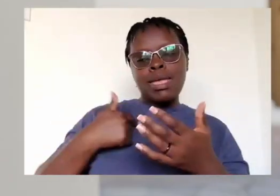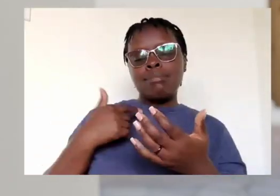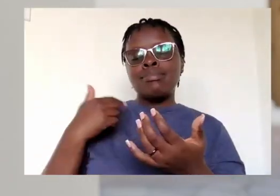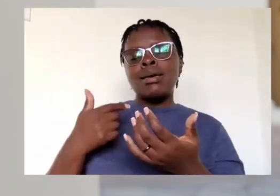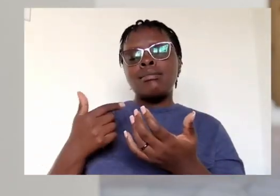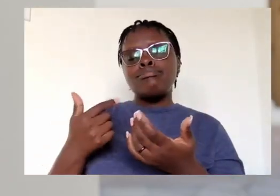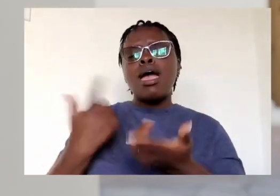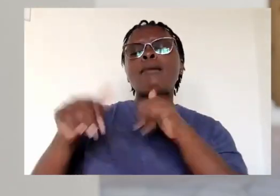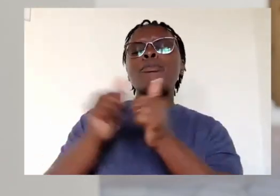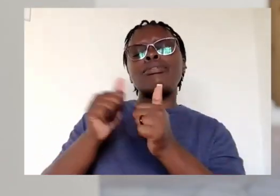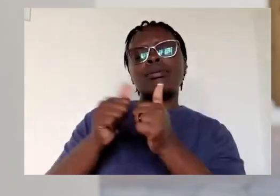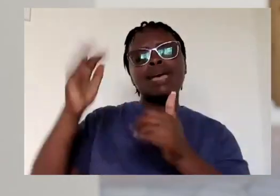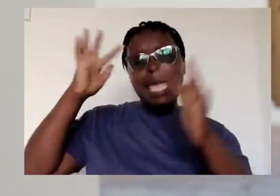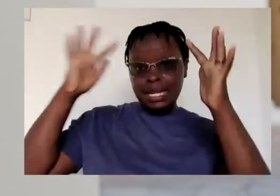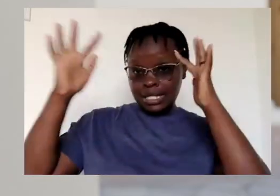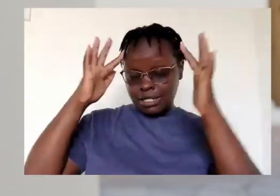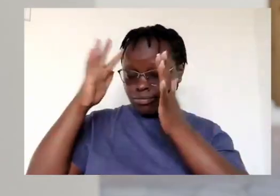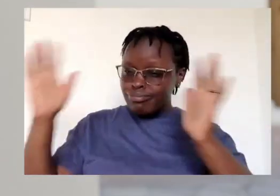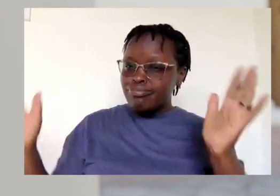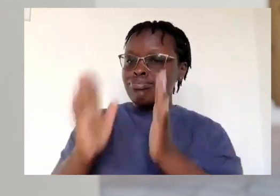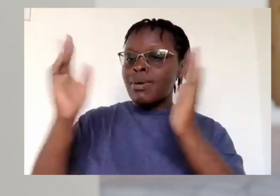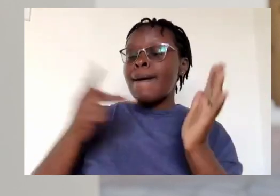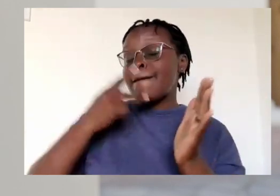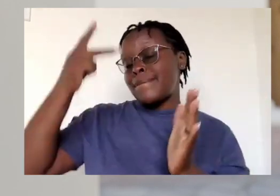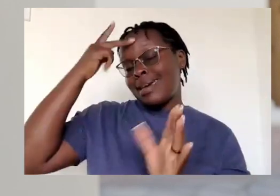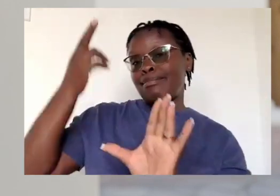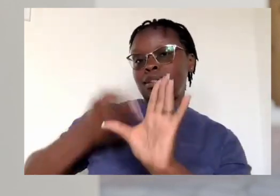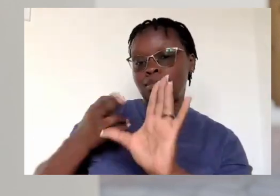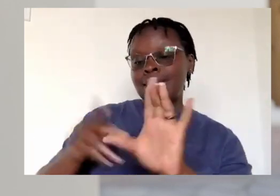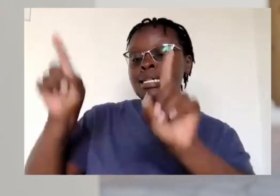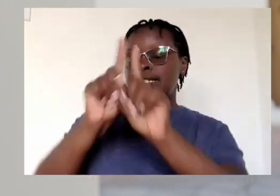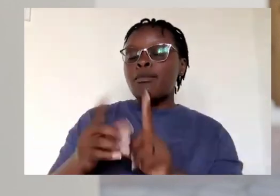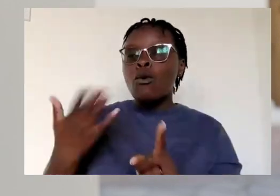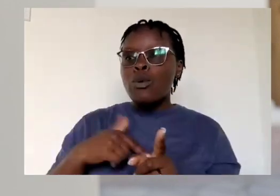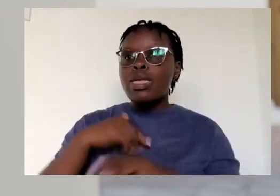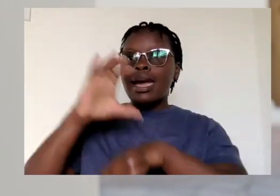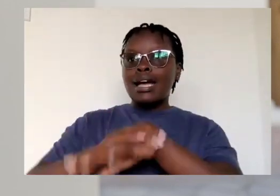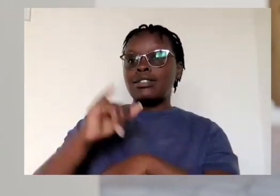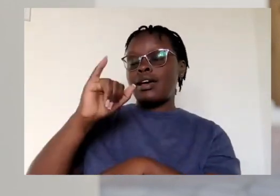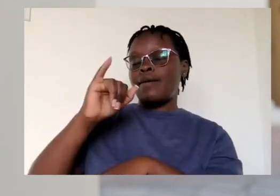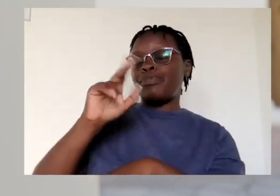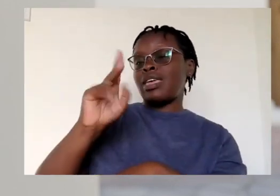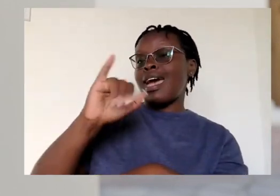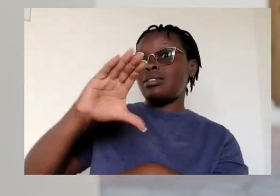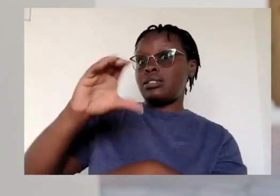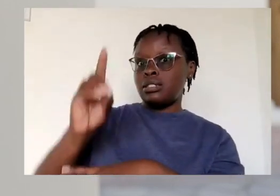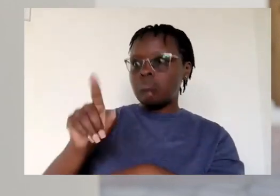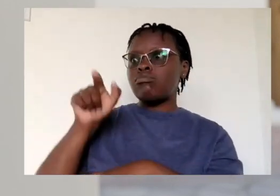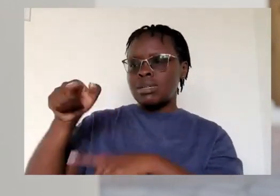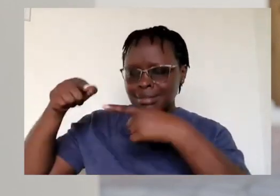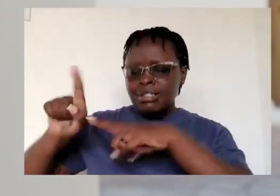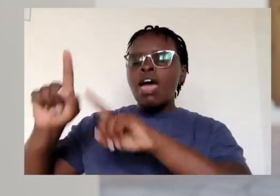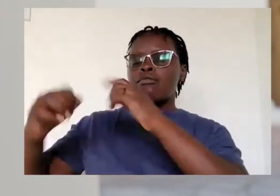an initiative or an app called Recess that promotes parental engagement. And also we've been backed up by KICD